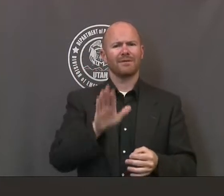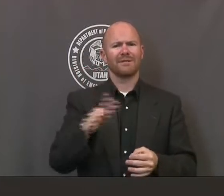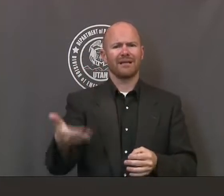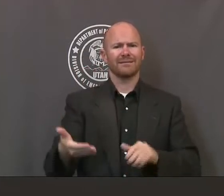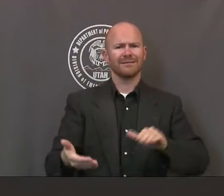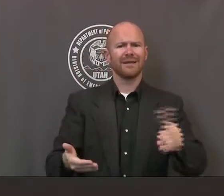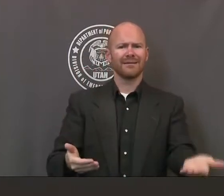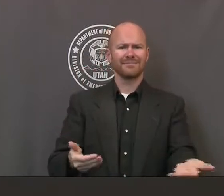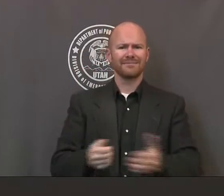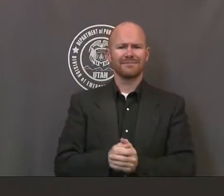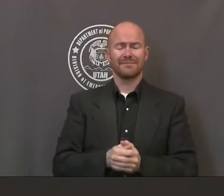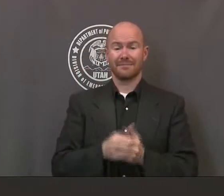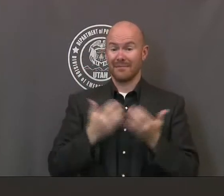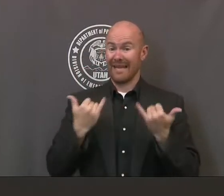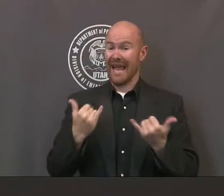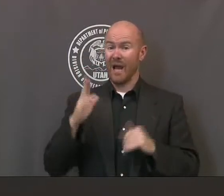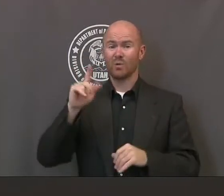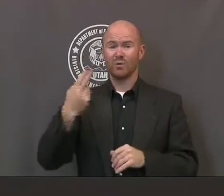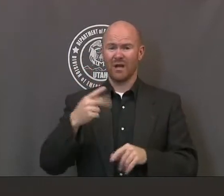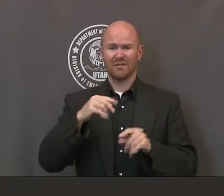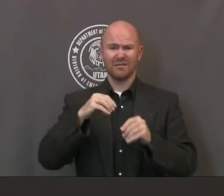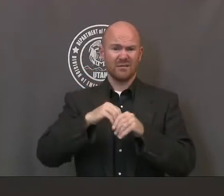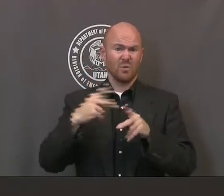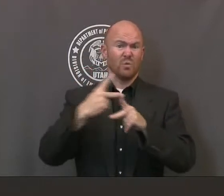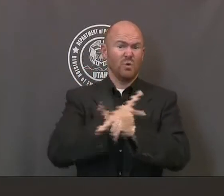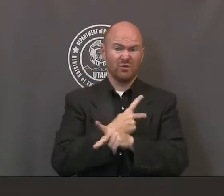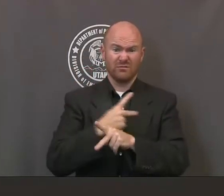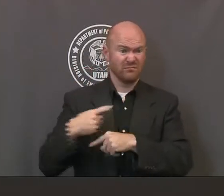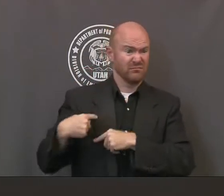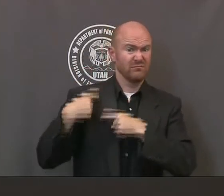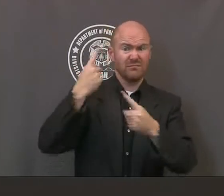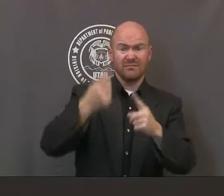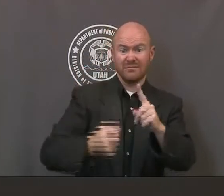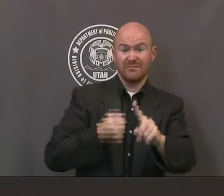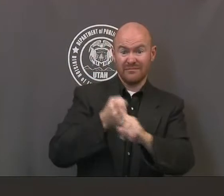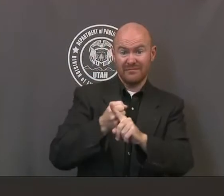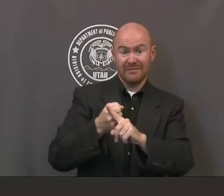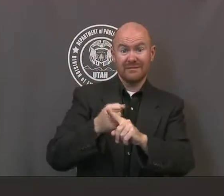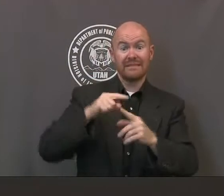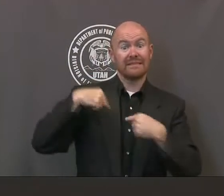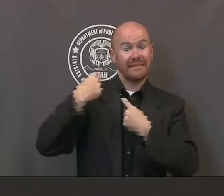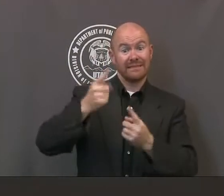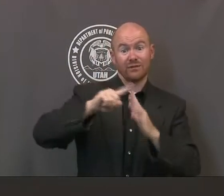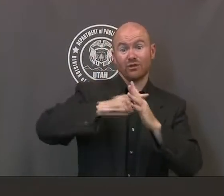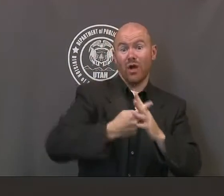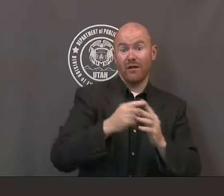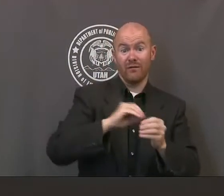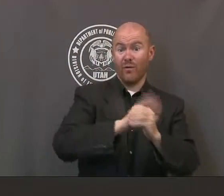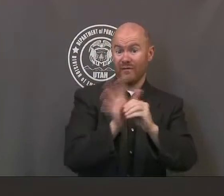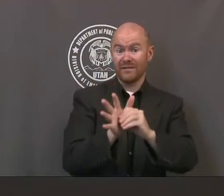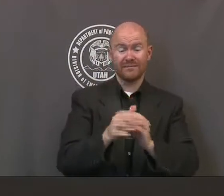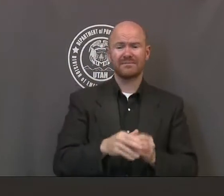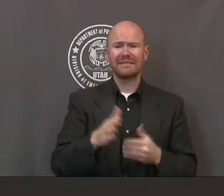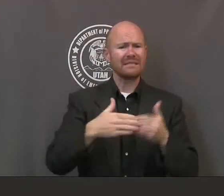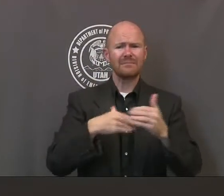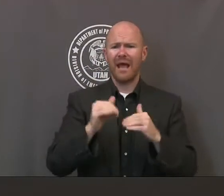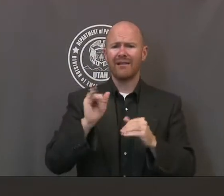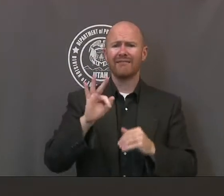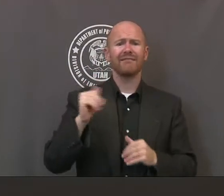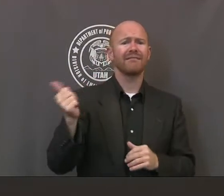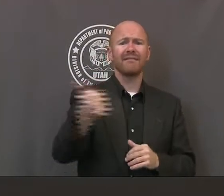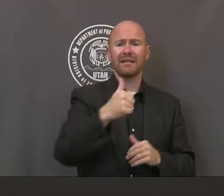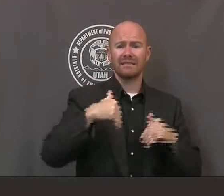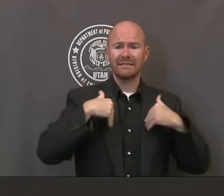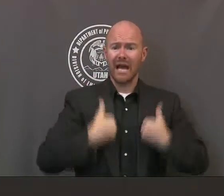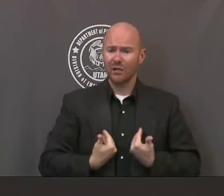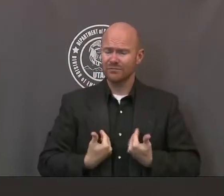But Utah is now facing its most dire episode yet in this epidemic, and frankly, it doesn't matter how tired we are. We